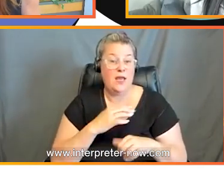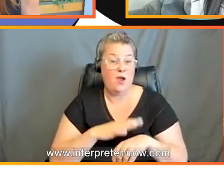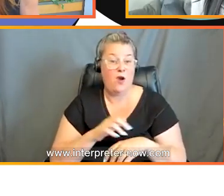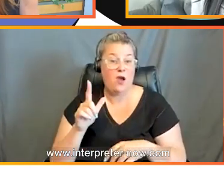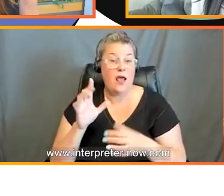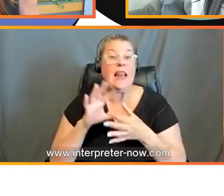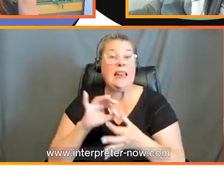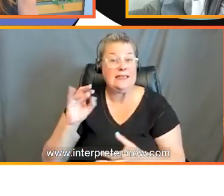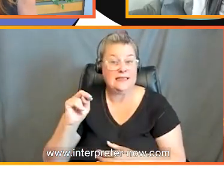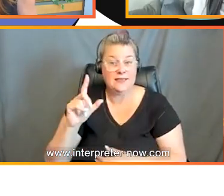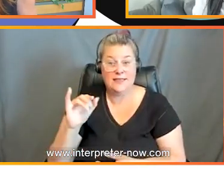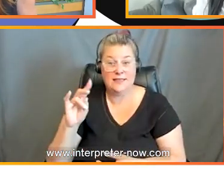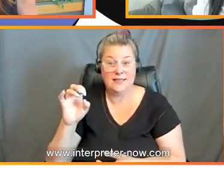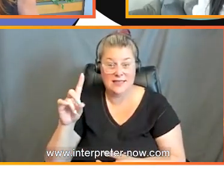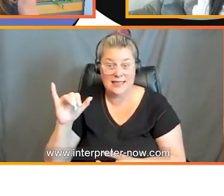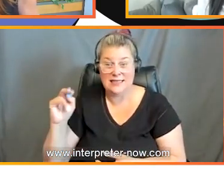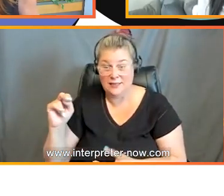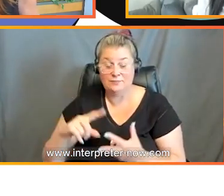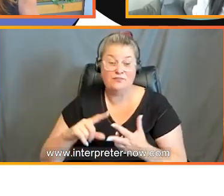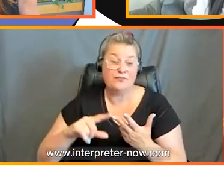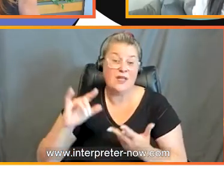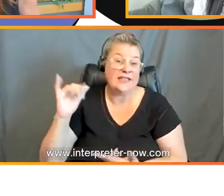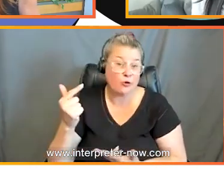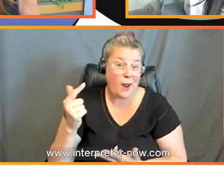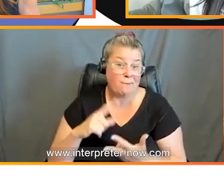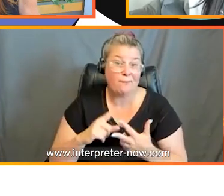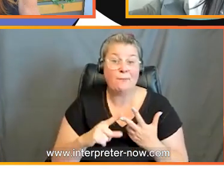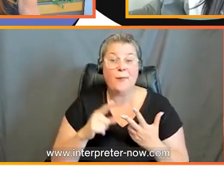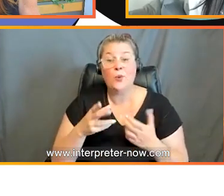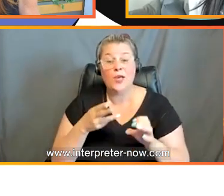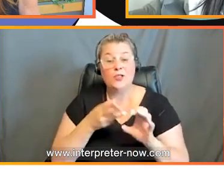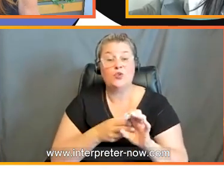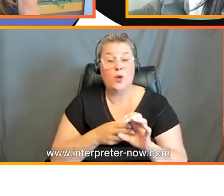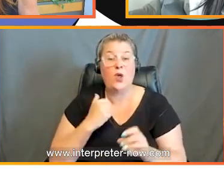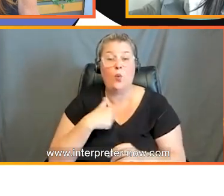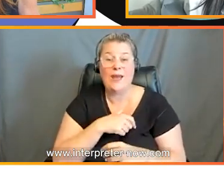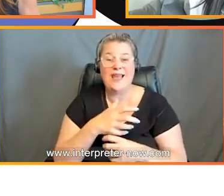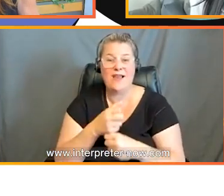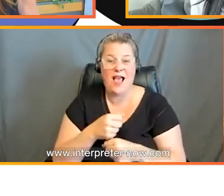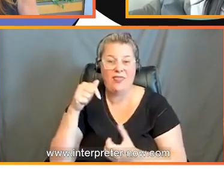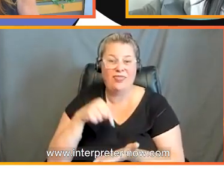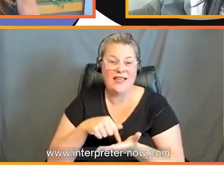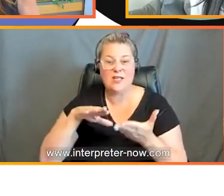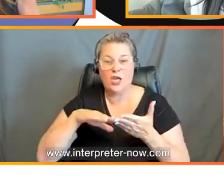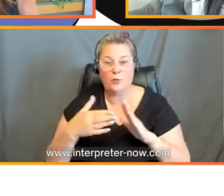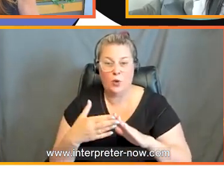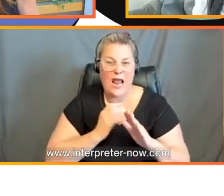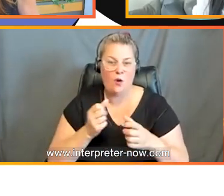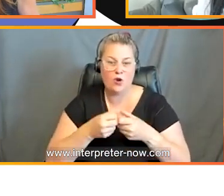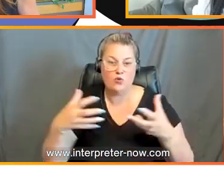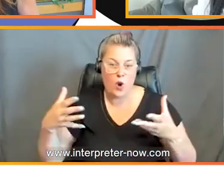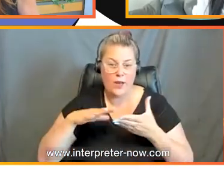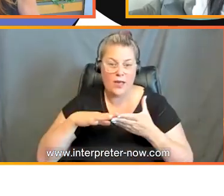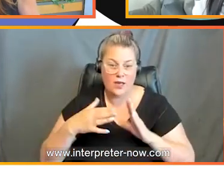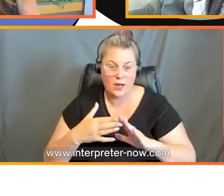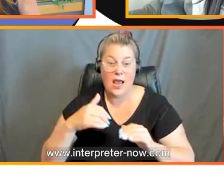on LinkedIn and follow me on Instagram. You can join the We've Got This community, our growing